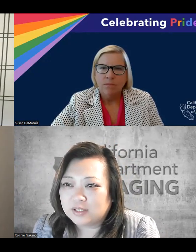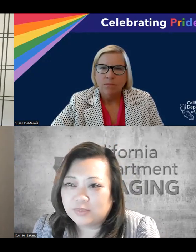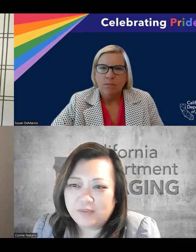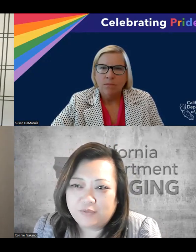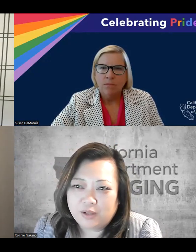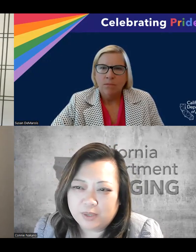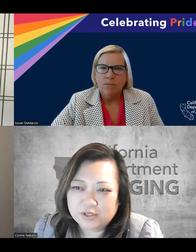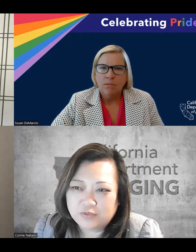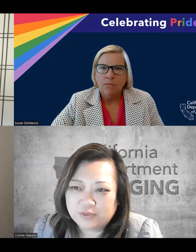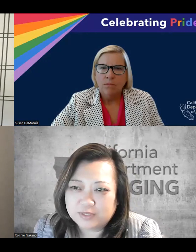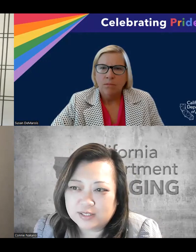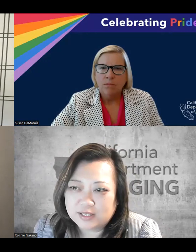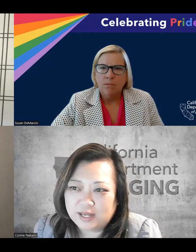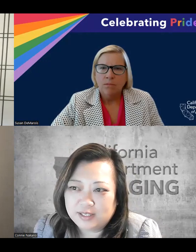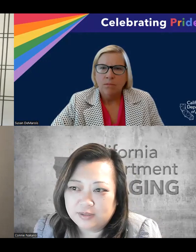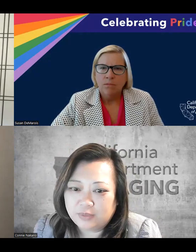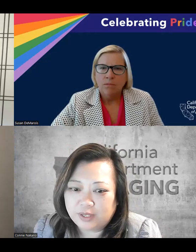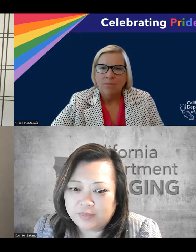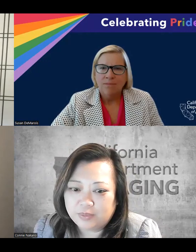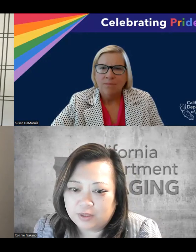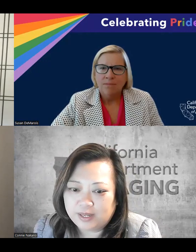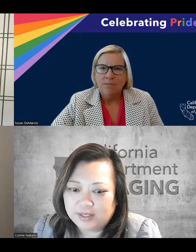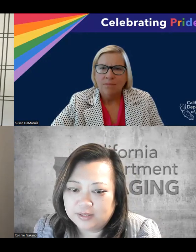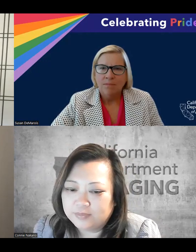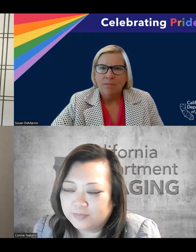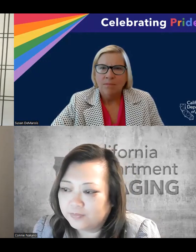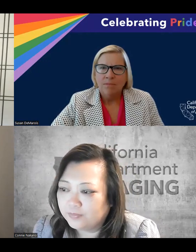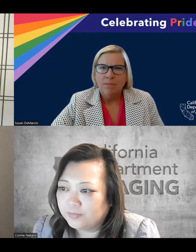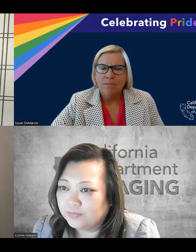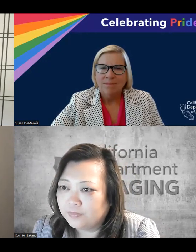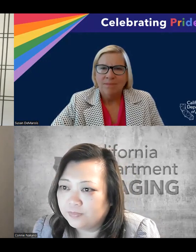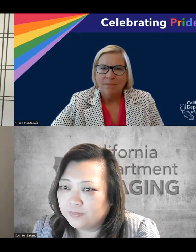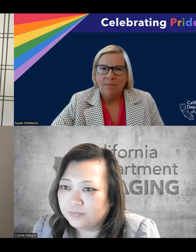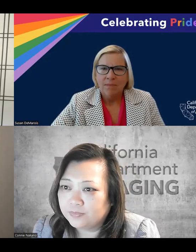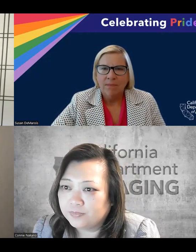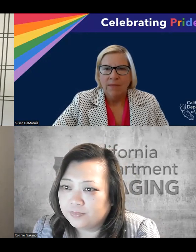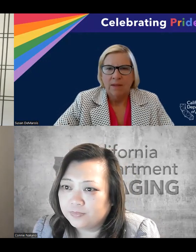Looks like, do we have a follow-up question from Tatiana? Can we unmute her mic?